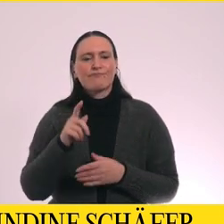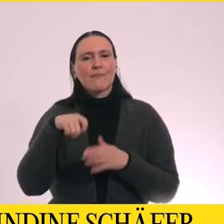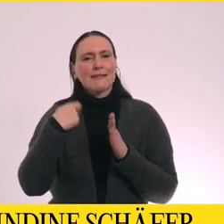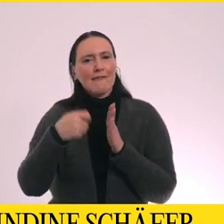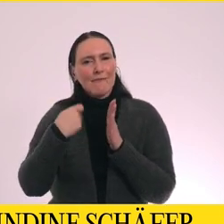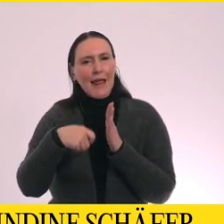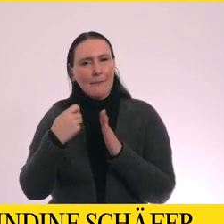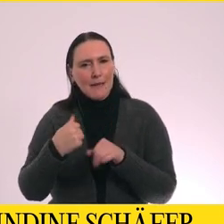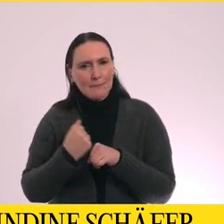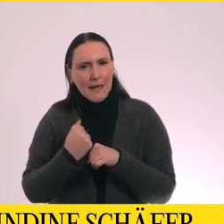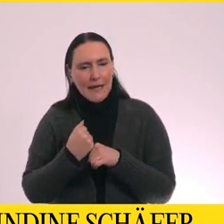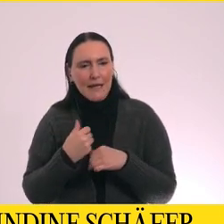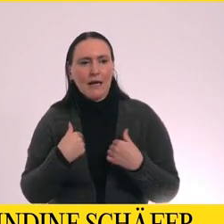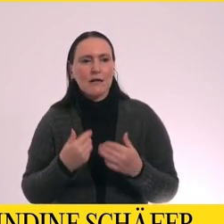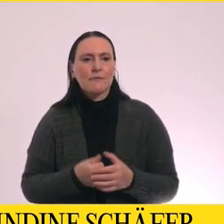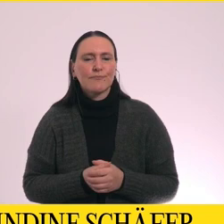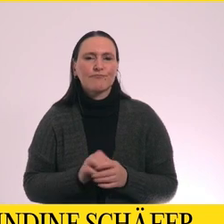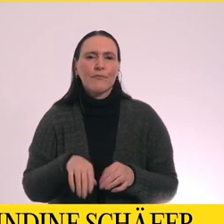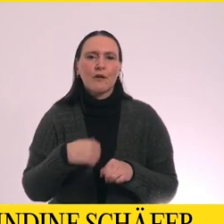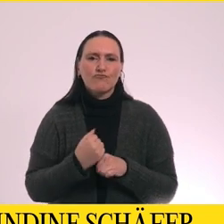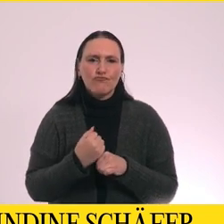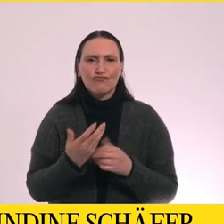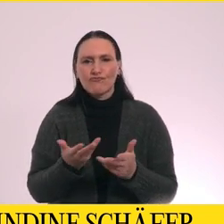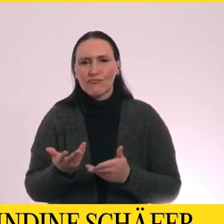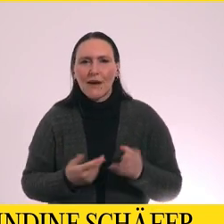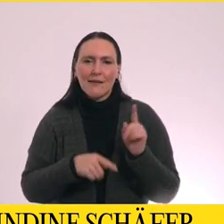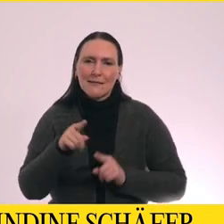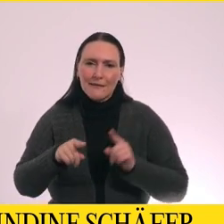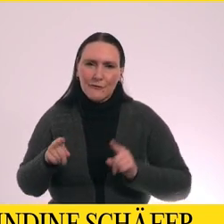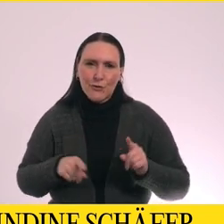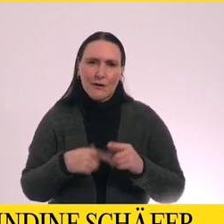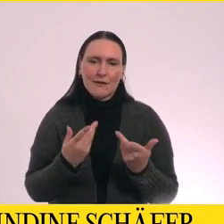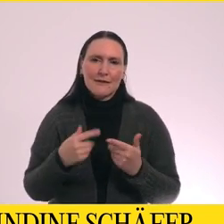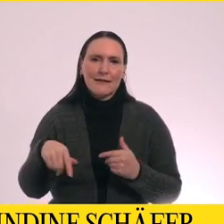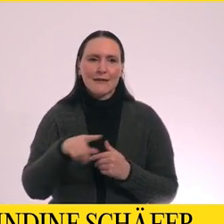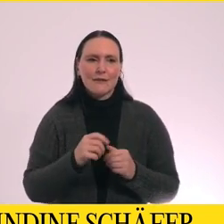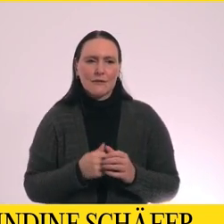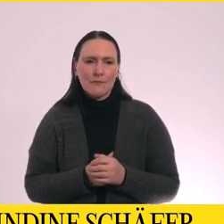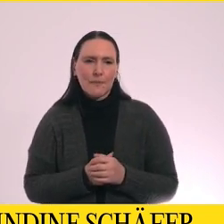I've been working with Project Artworks since the early days,